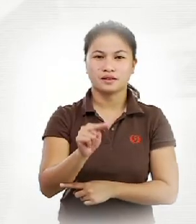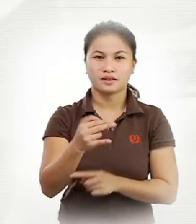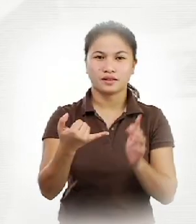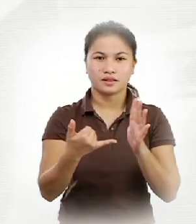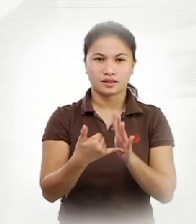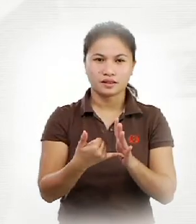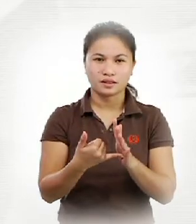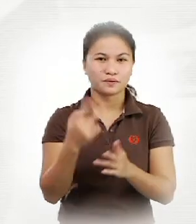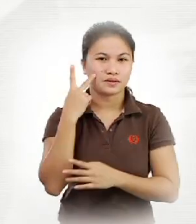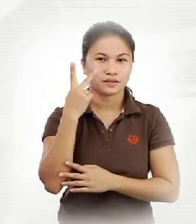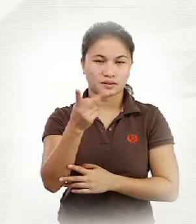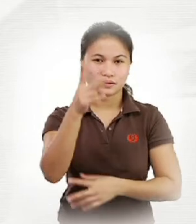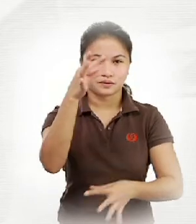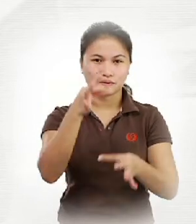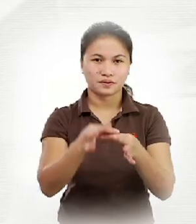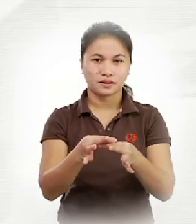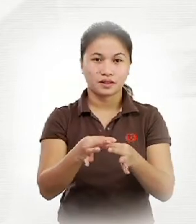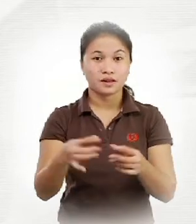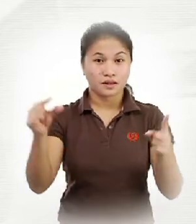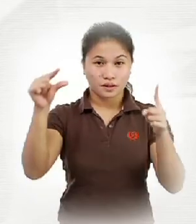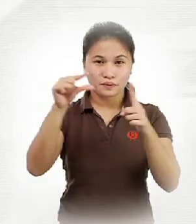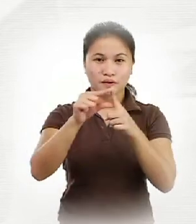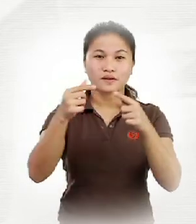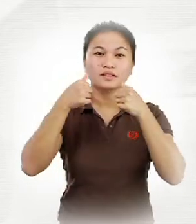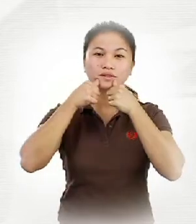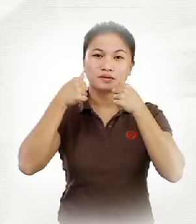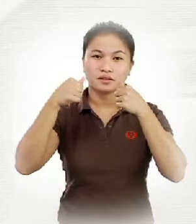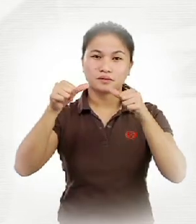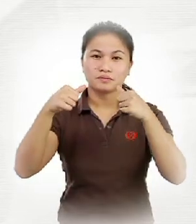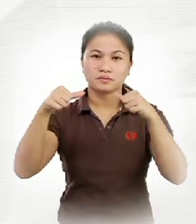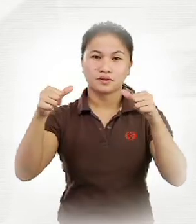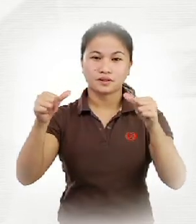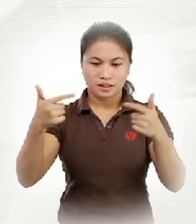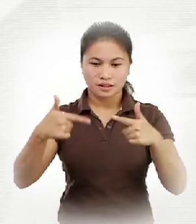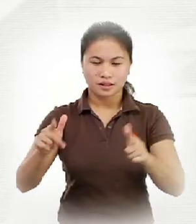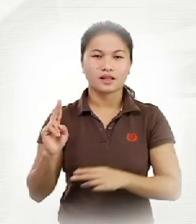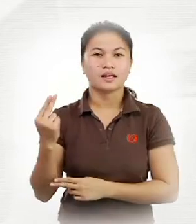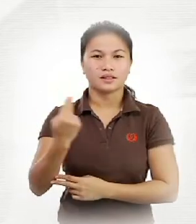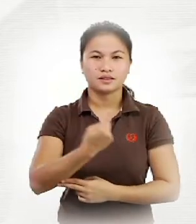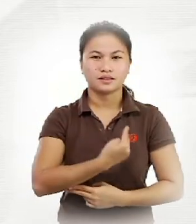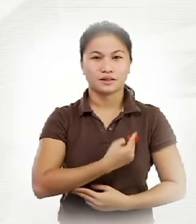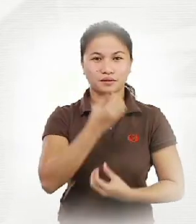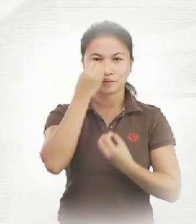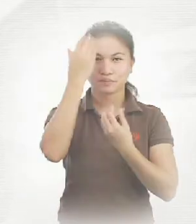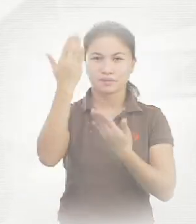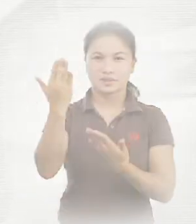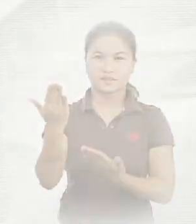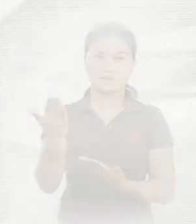fit. The word has been exposed. Let us now fulfill it.